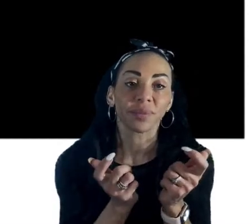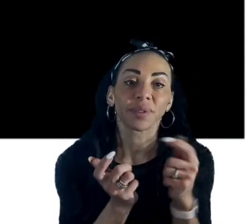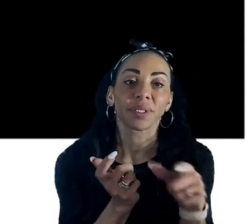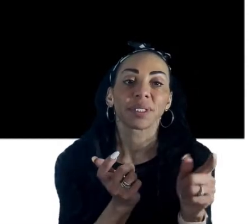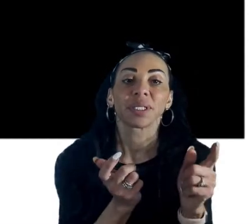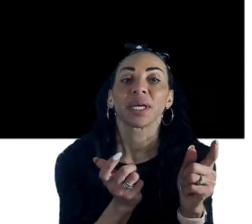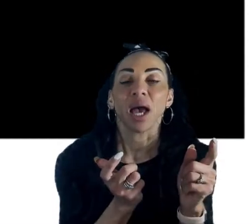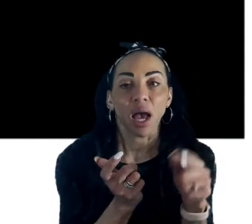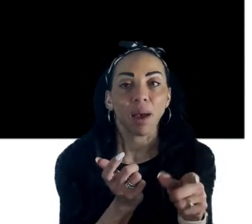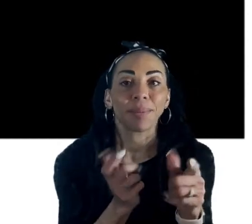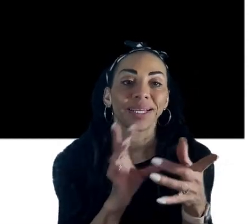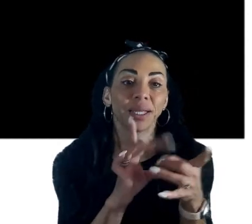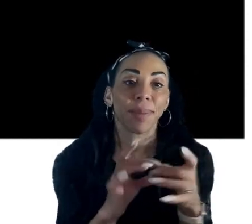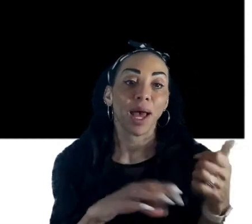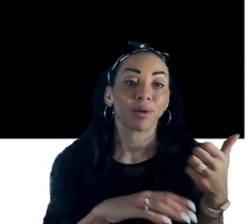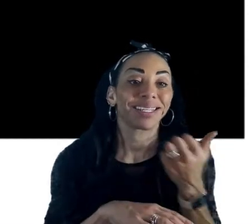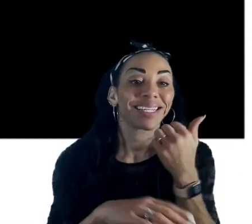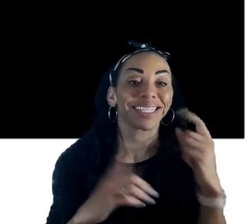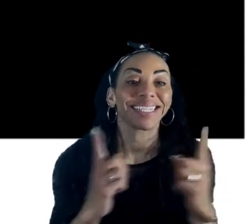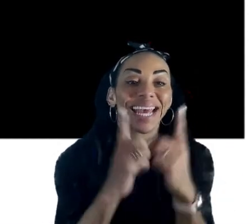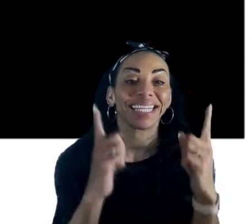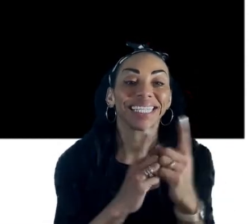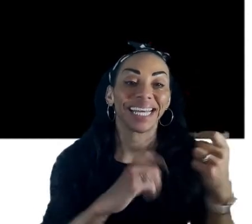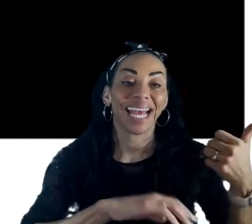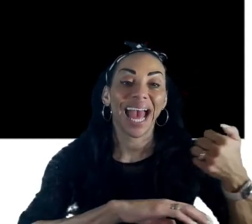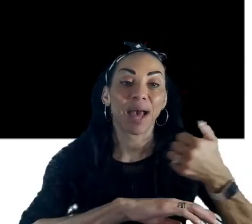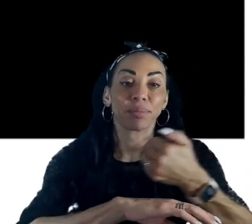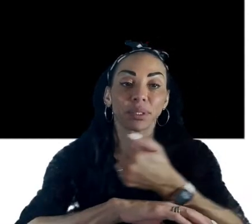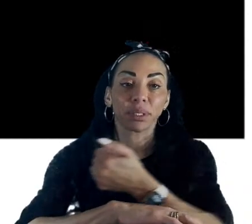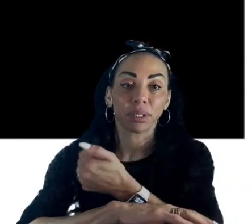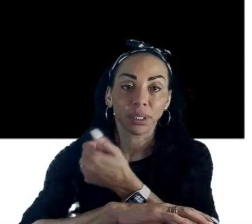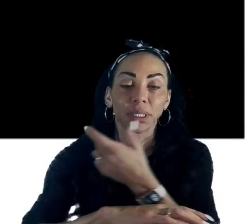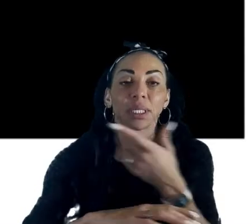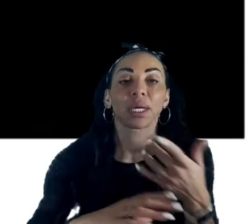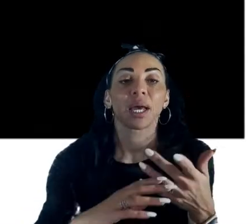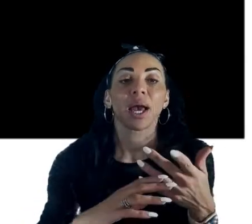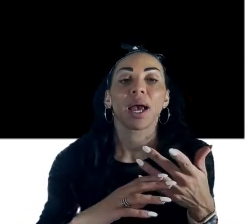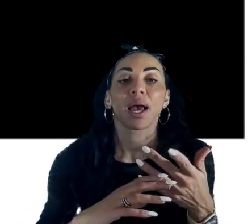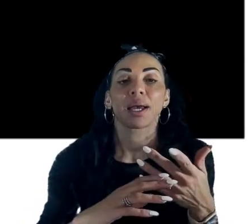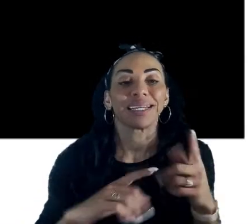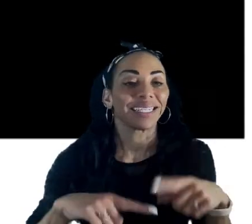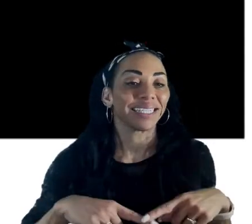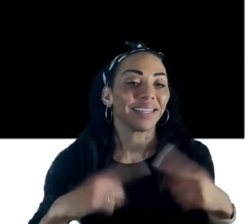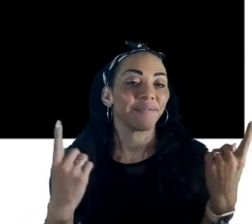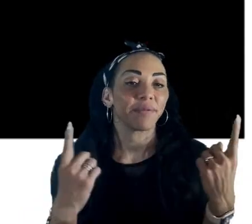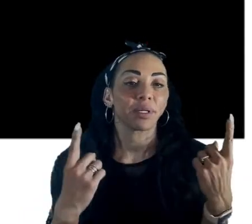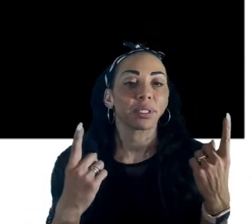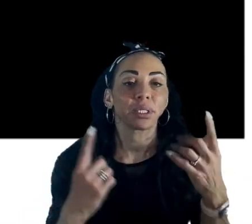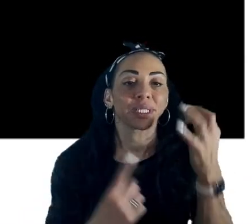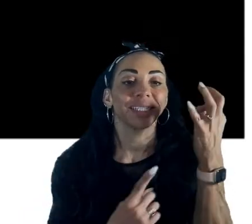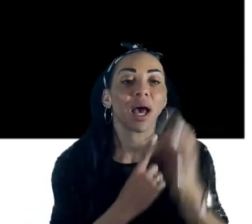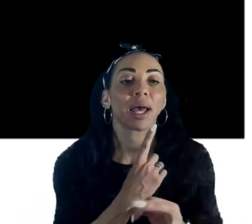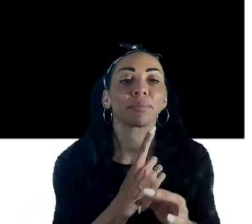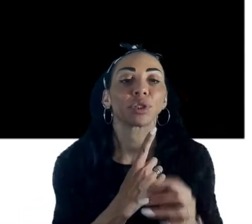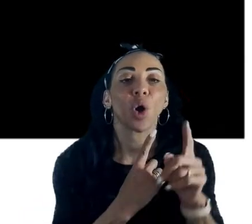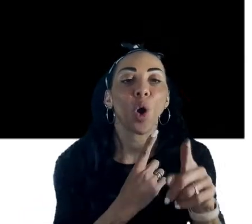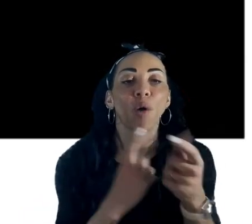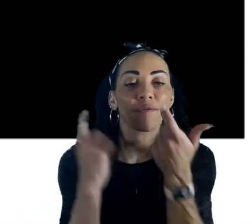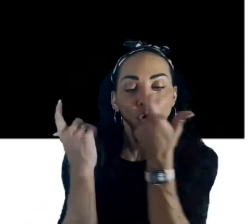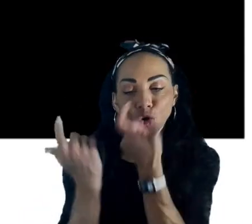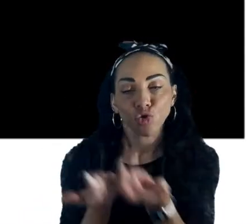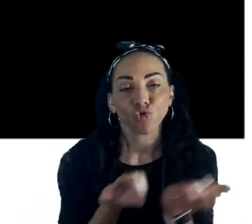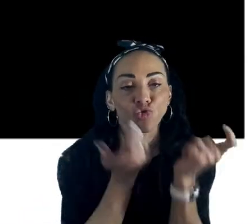is, I guess, a how-to guide on cruising and cruising spaces, different kinds of cruising spaces, and a resistance